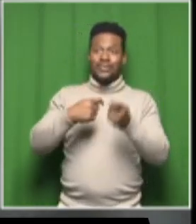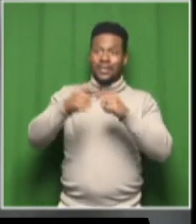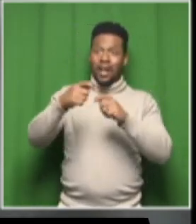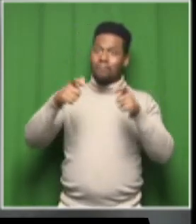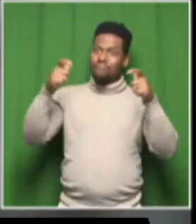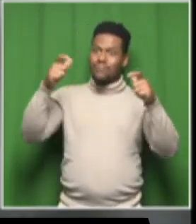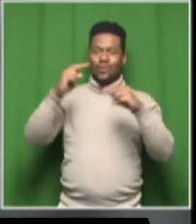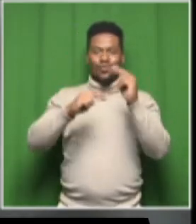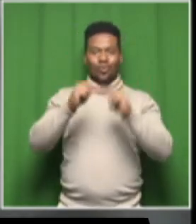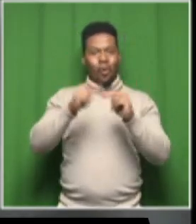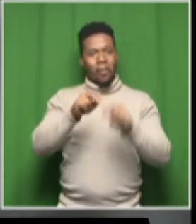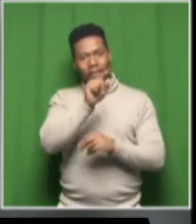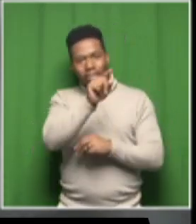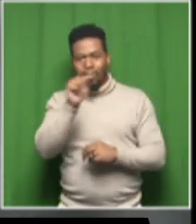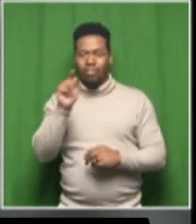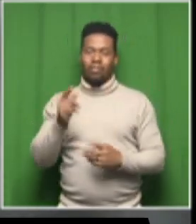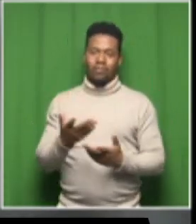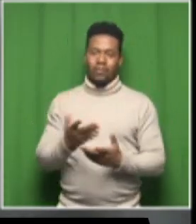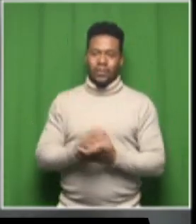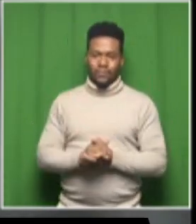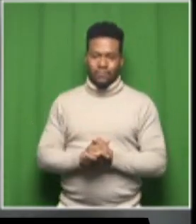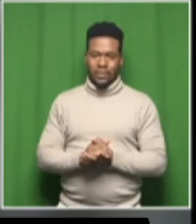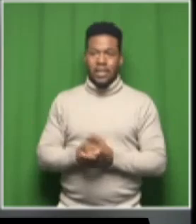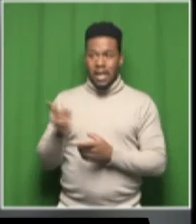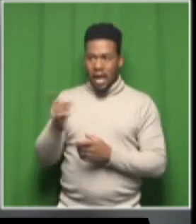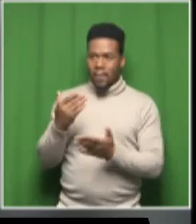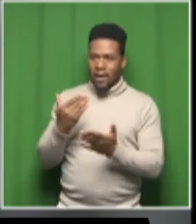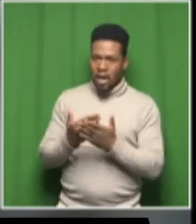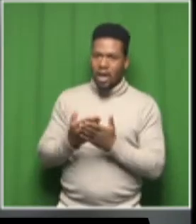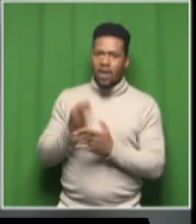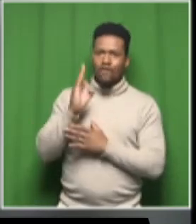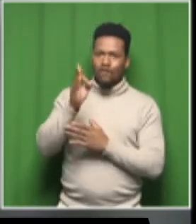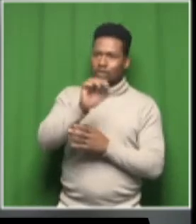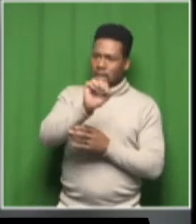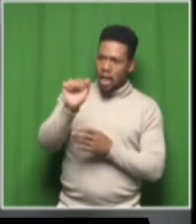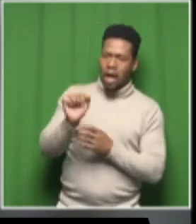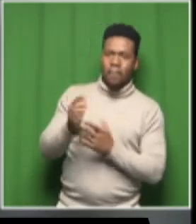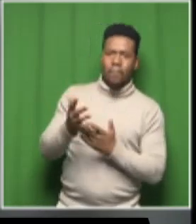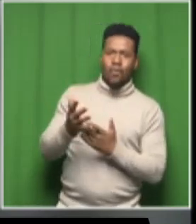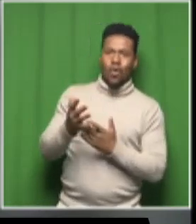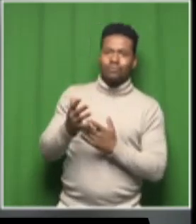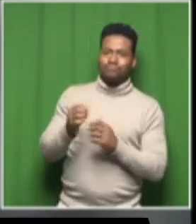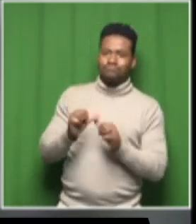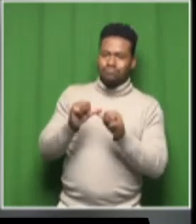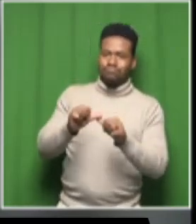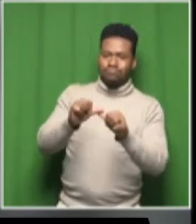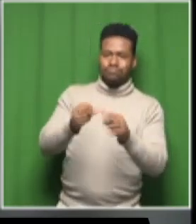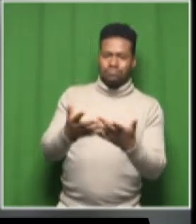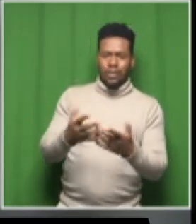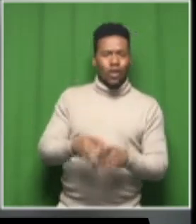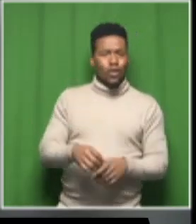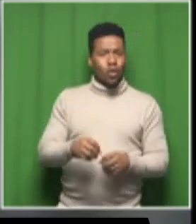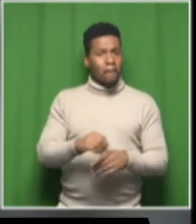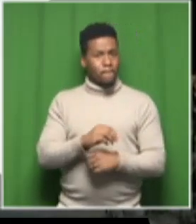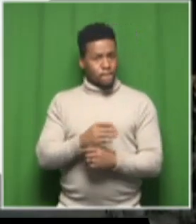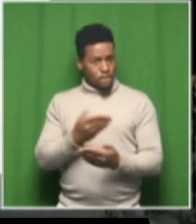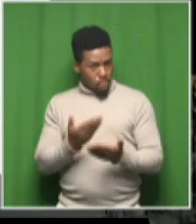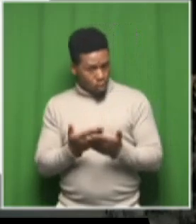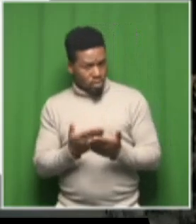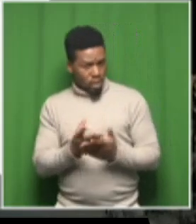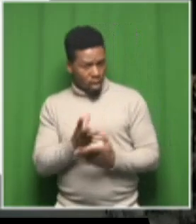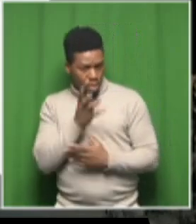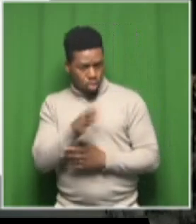their market and make sure that they sustain themselves into the future. So, we feel there's a huge untapped potential there still. Well, speaking